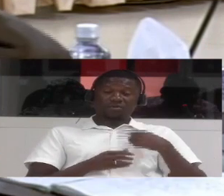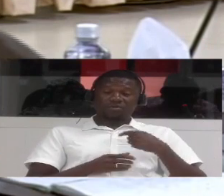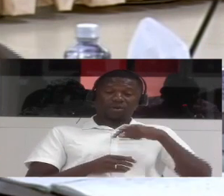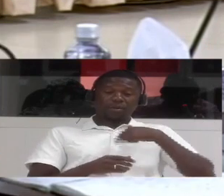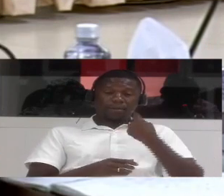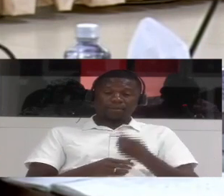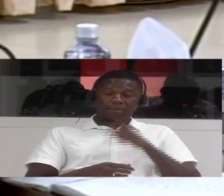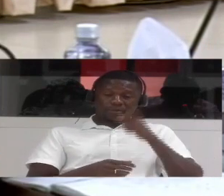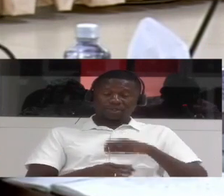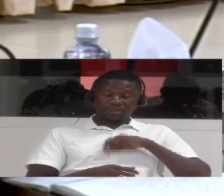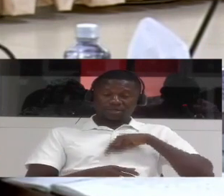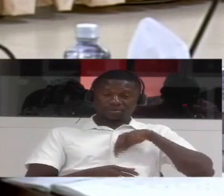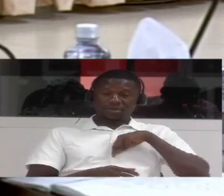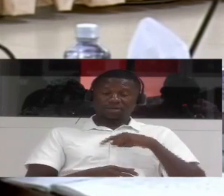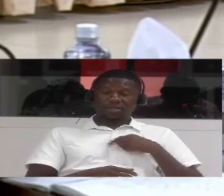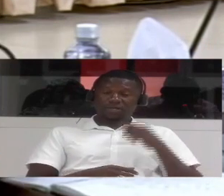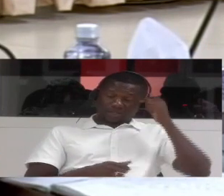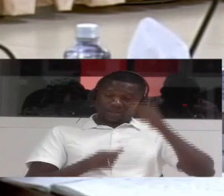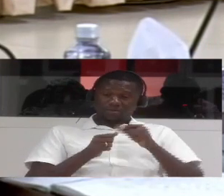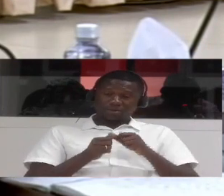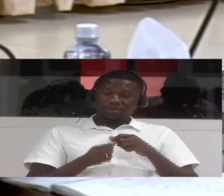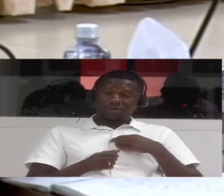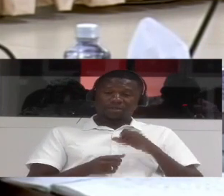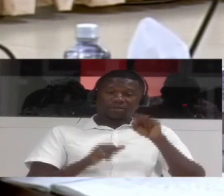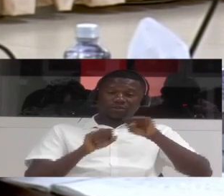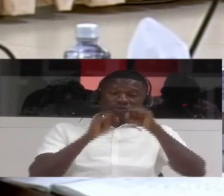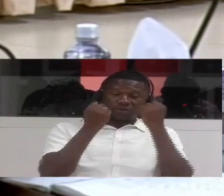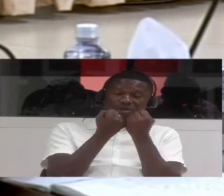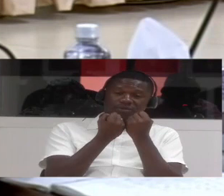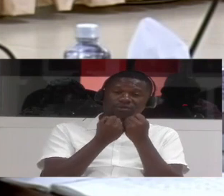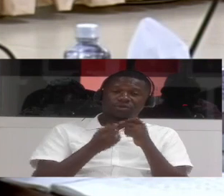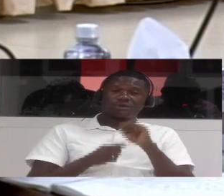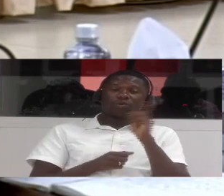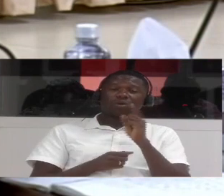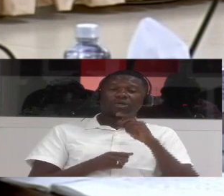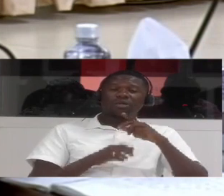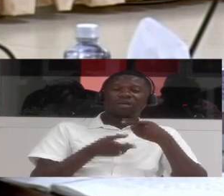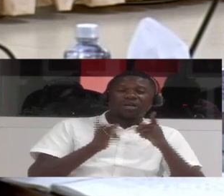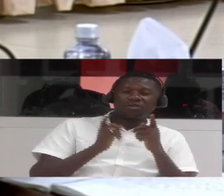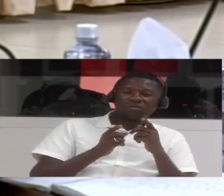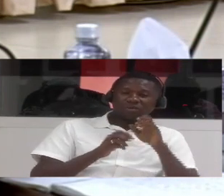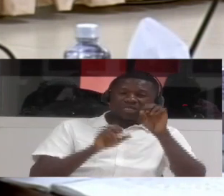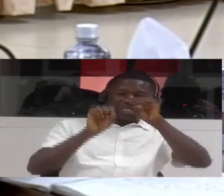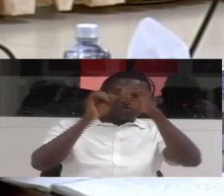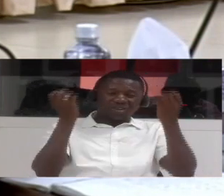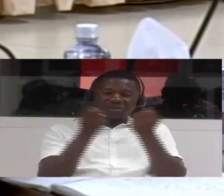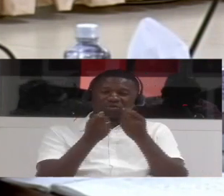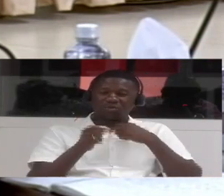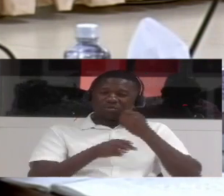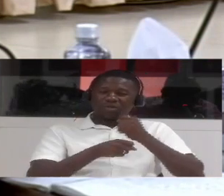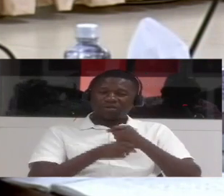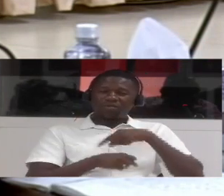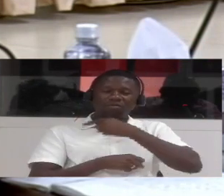me, that reminds me that as a society, what kind of environment have we created for our